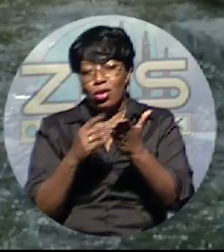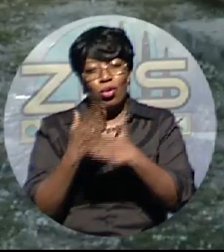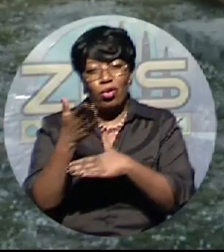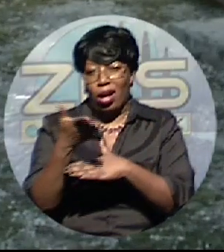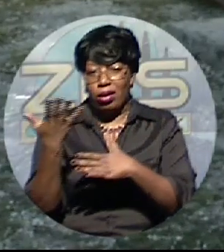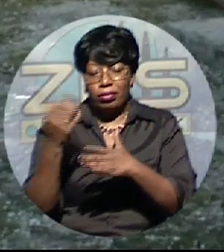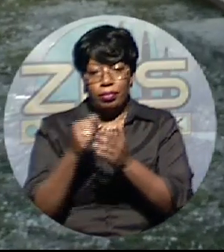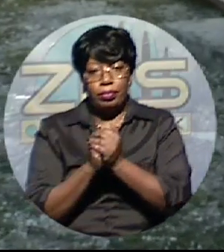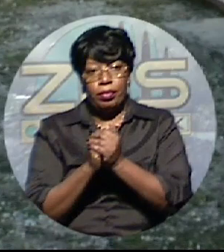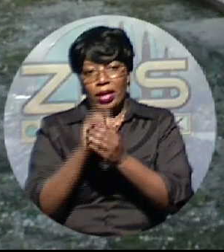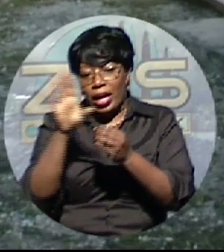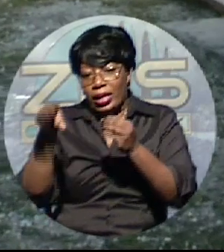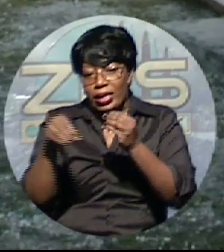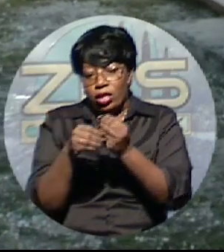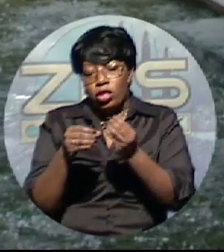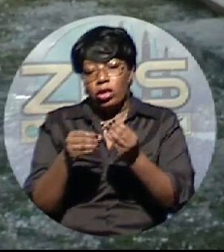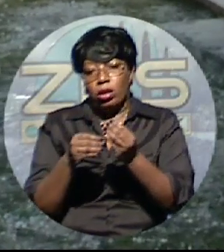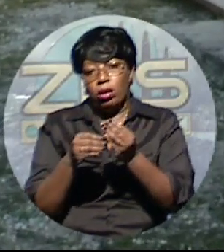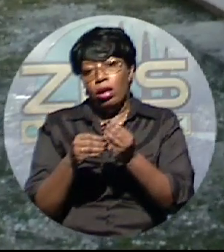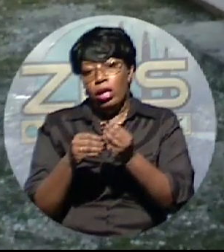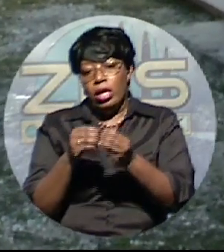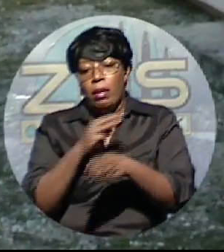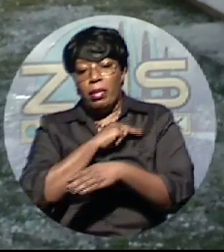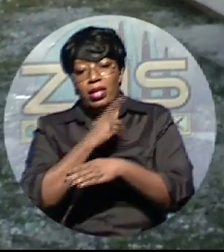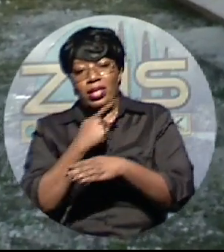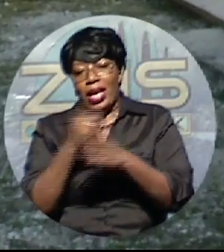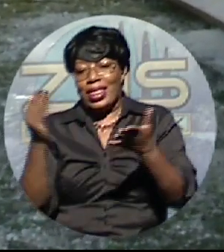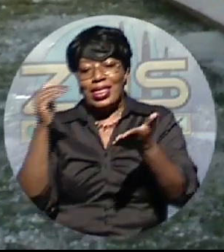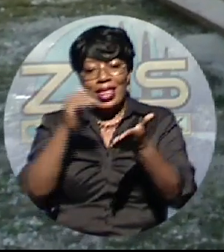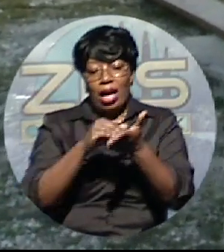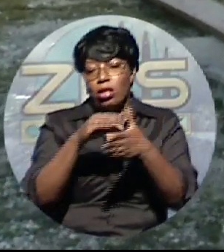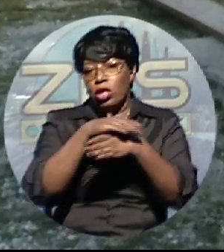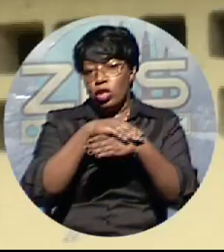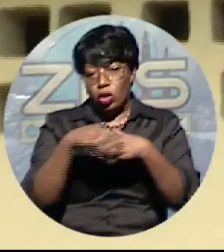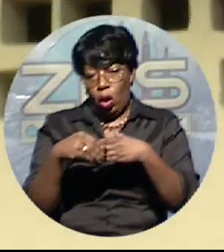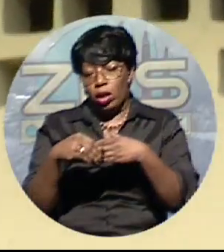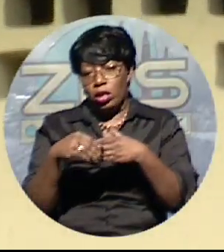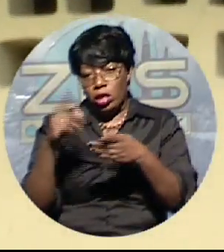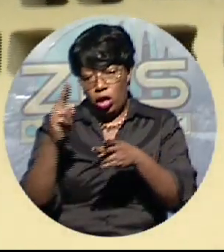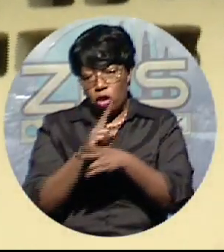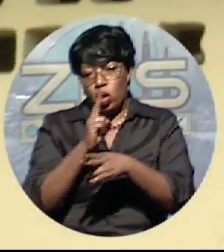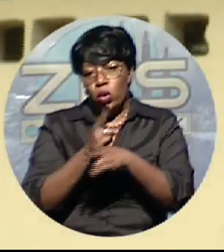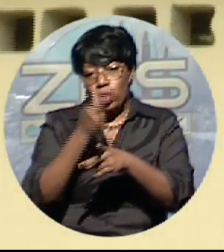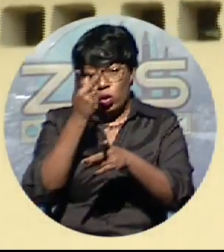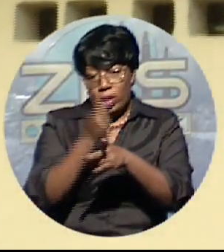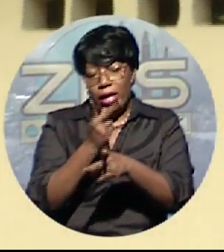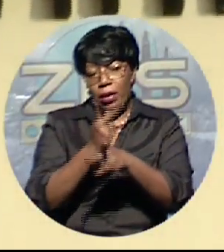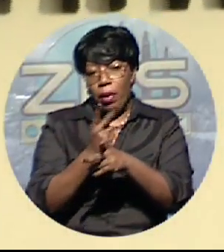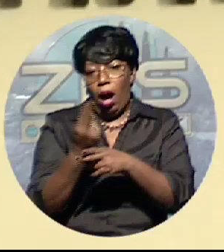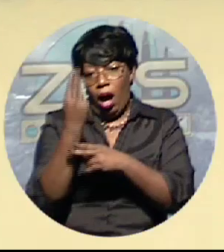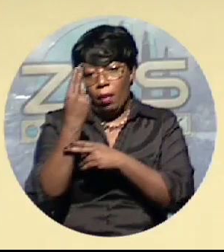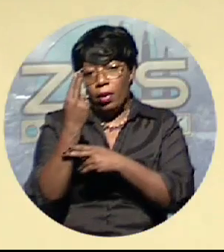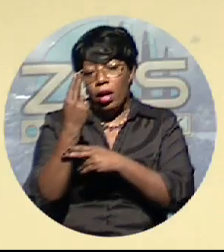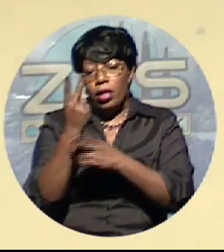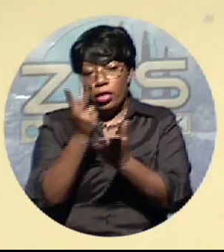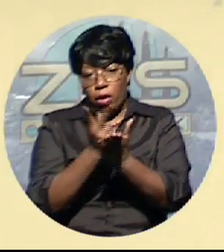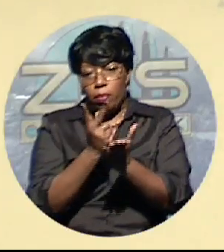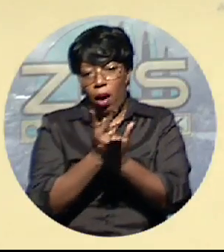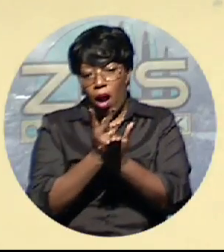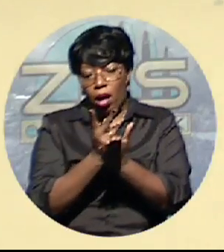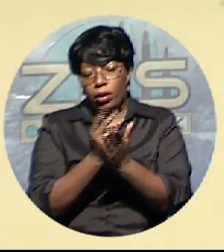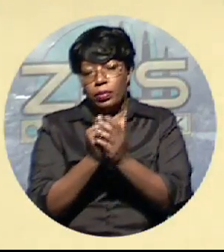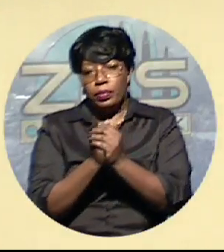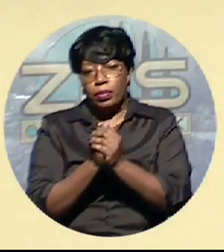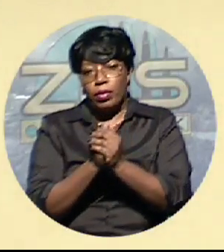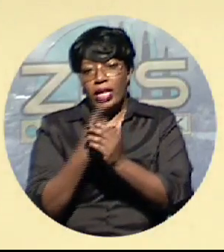far. Additionally, Major says thousands of dollars are spent to maintain the park on a monthly basis, and this is just another setback. He's